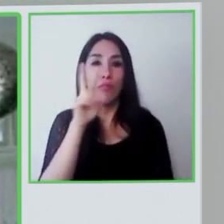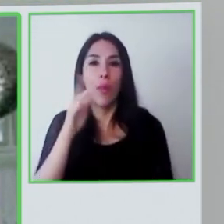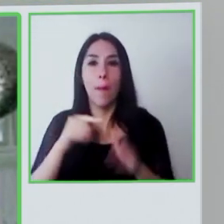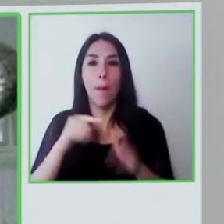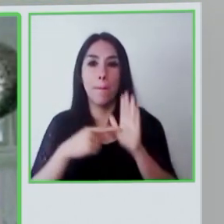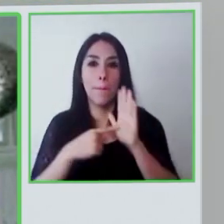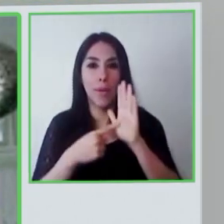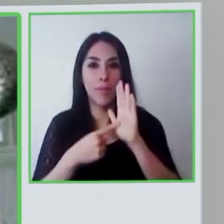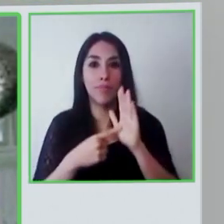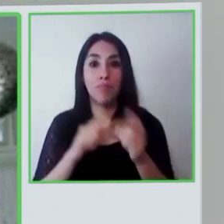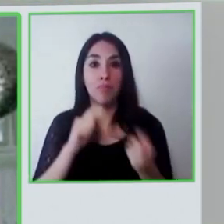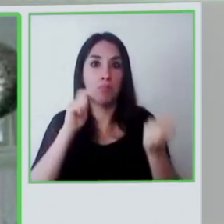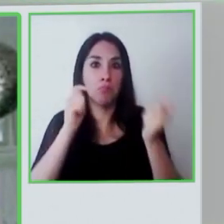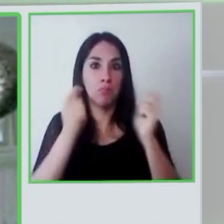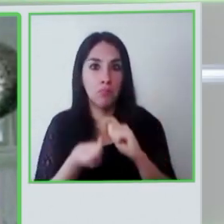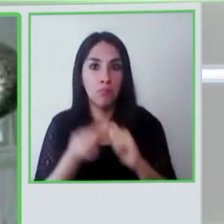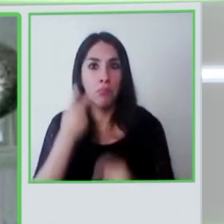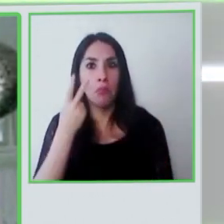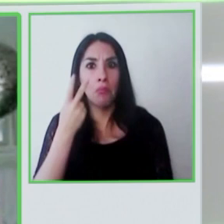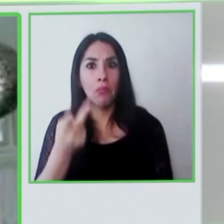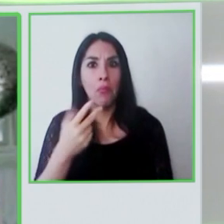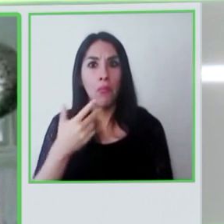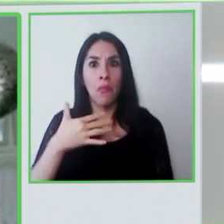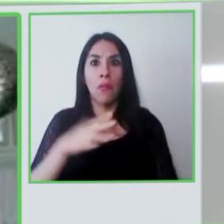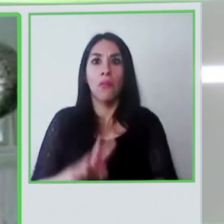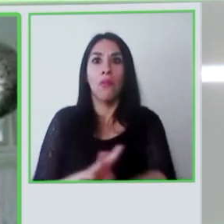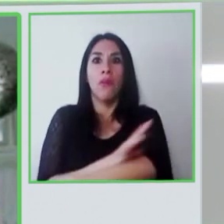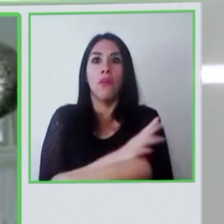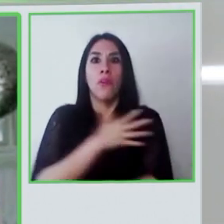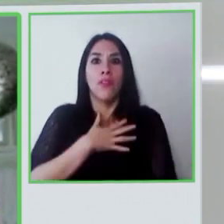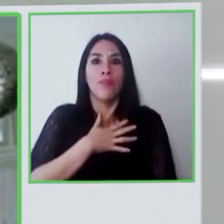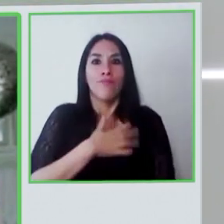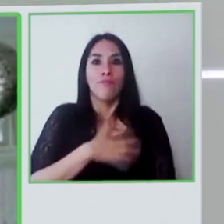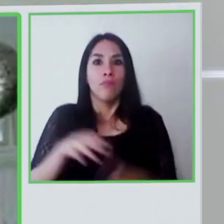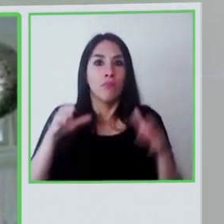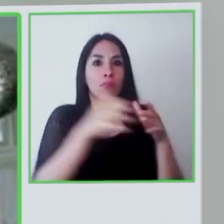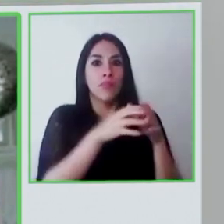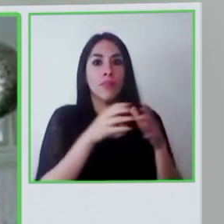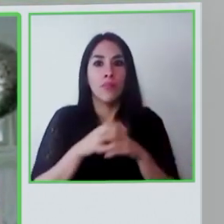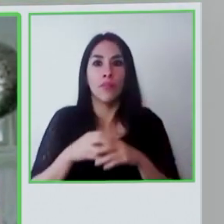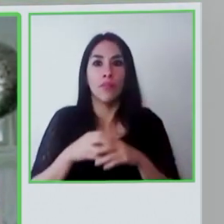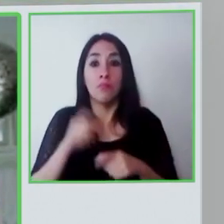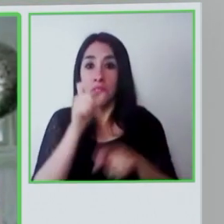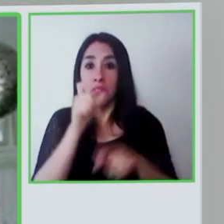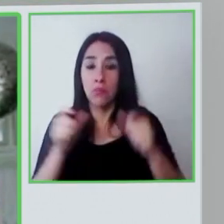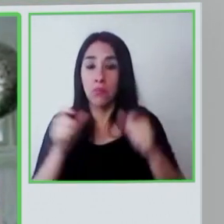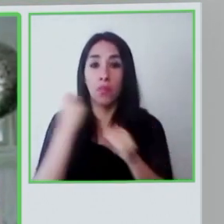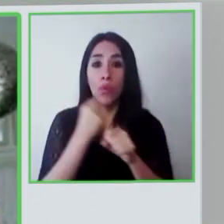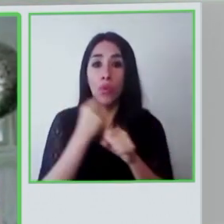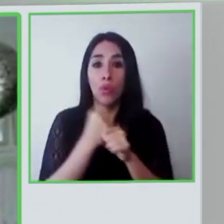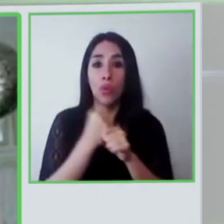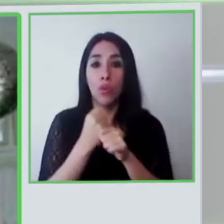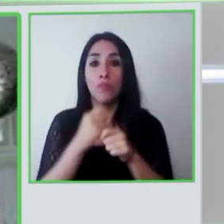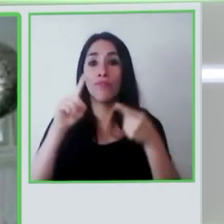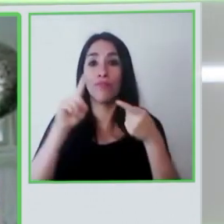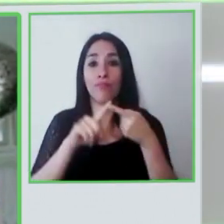the practical changes, the most exciting ones that we've seen in employment groups.